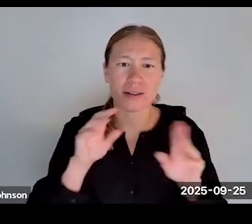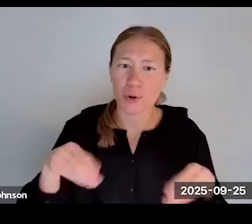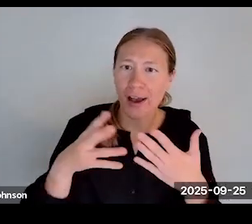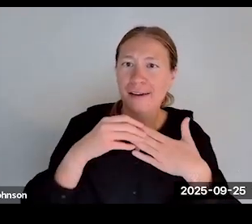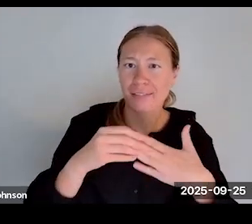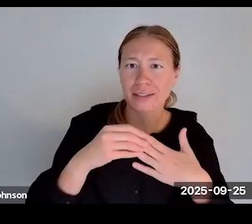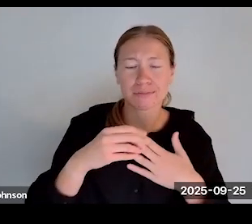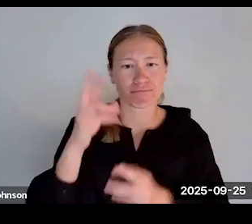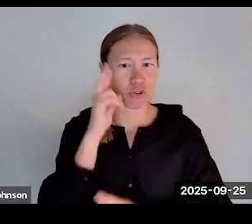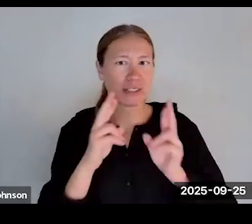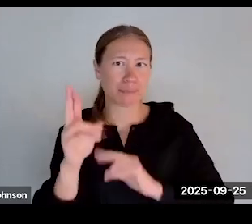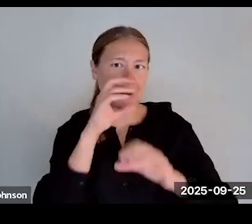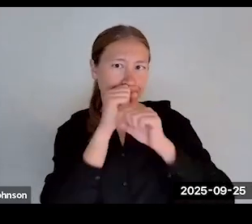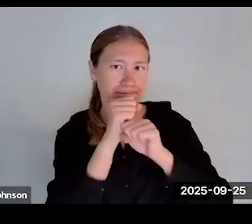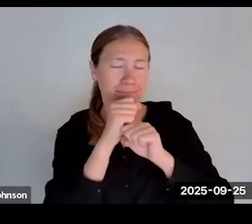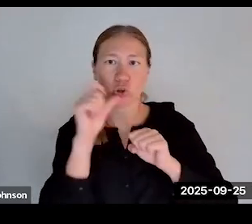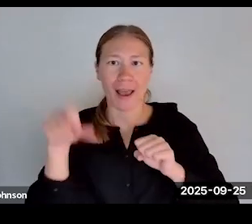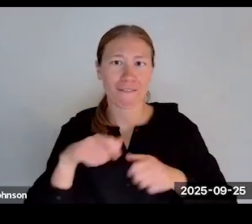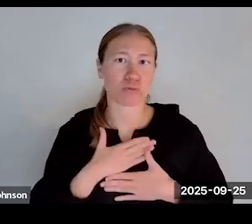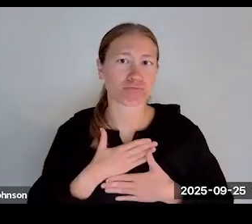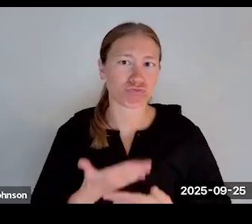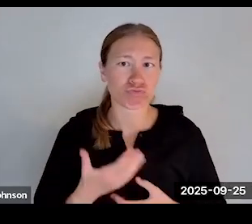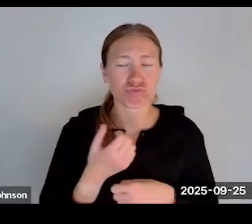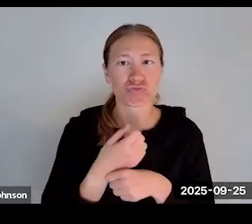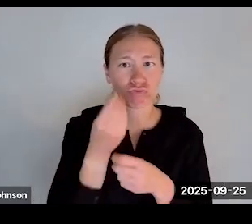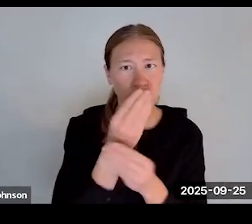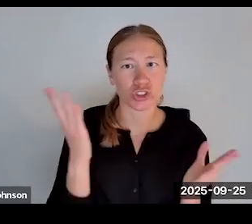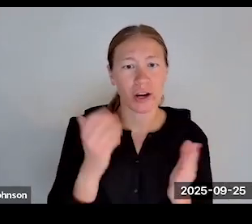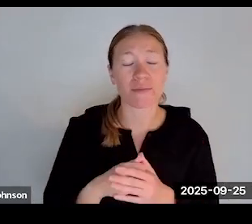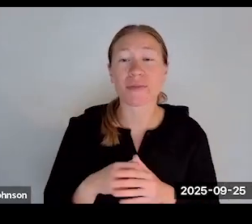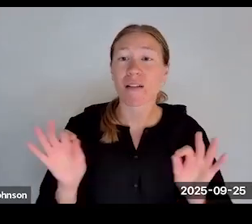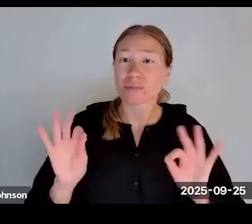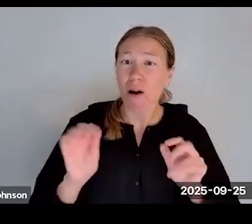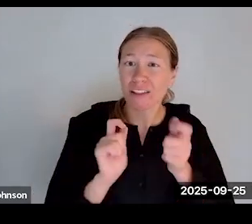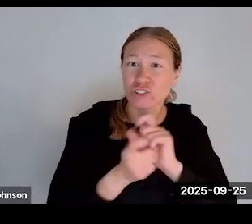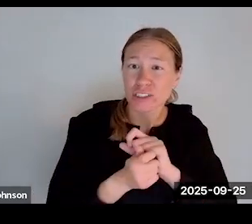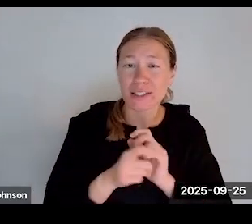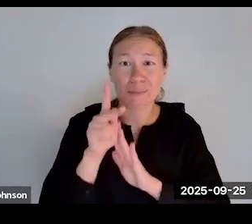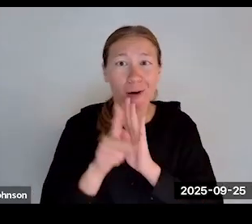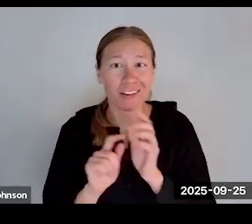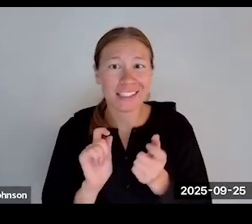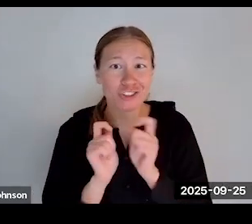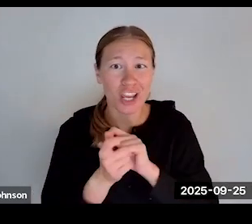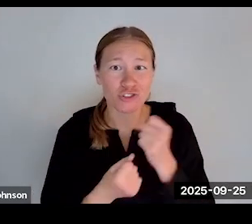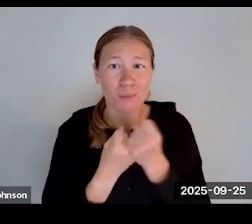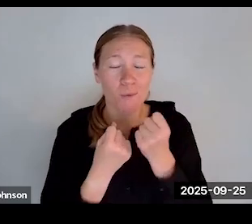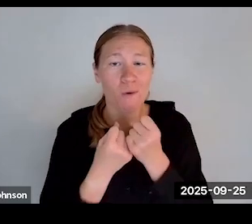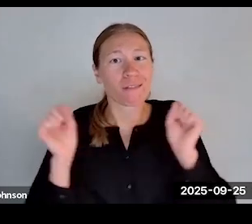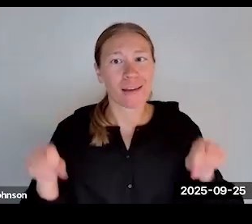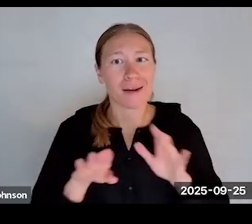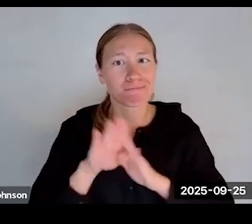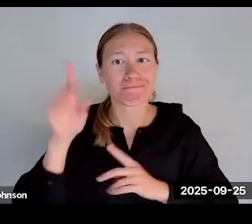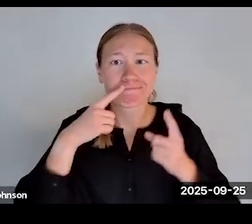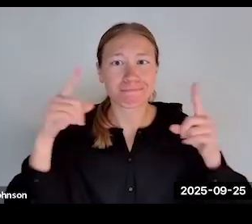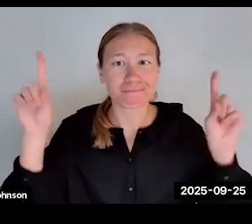respect confidentiality. Even small adjustments in process and policies can make a big difference. And remember, there